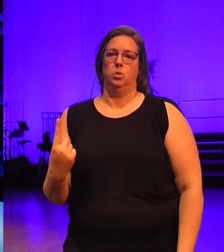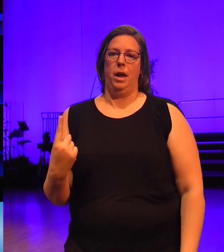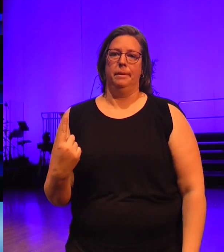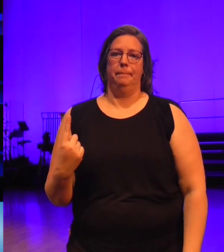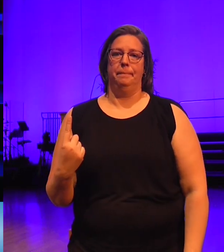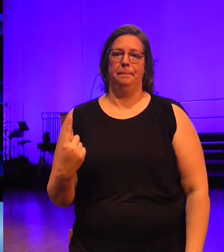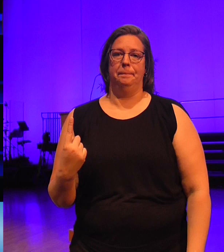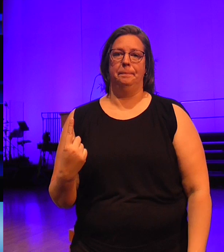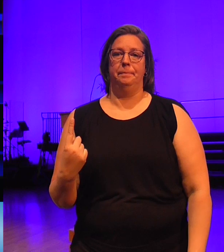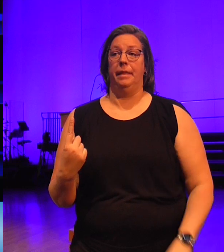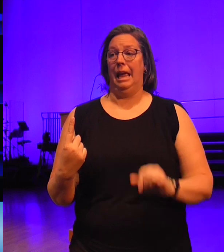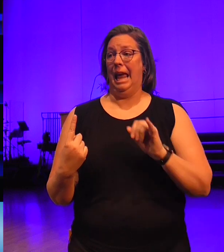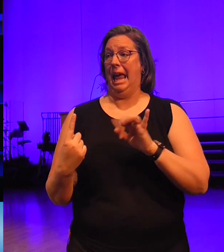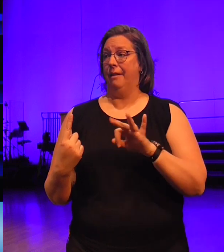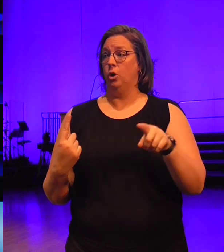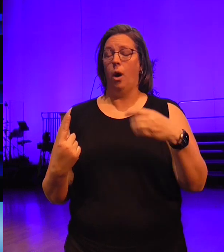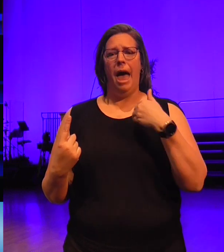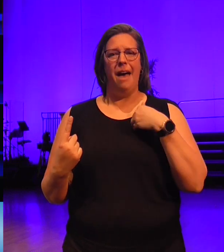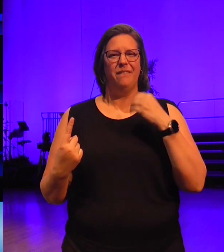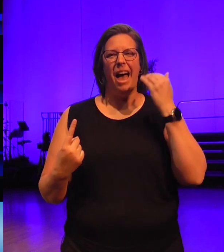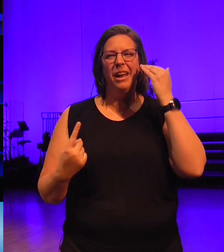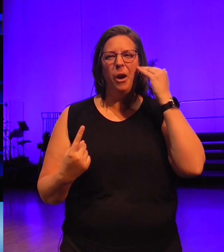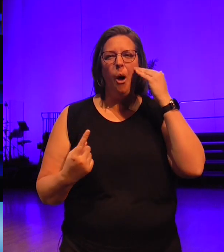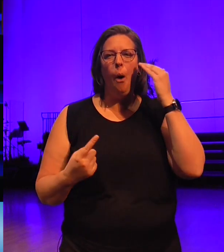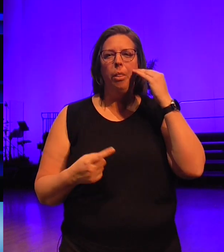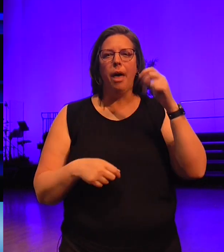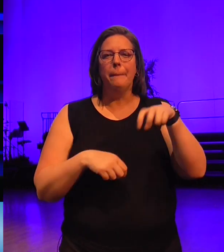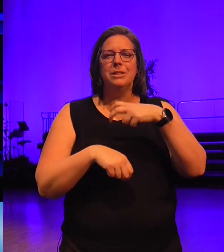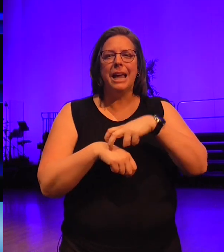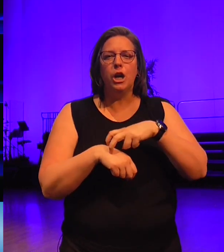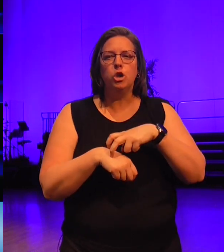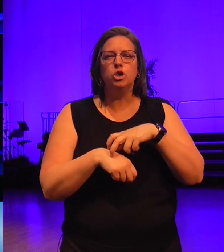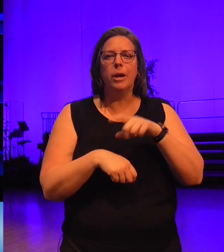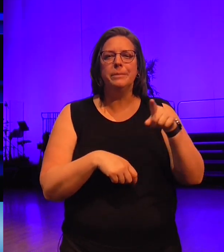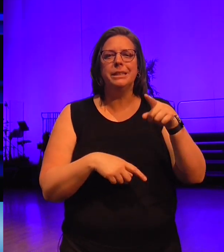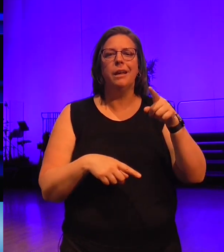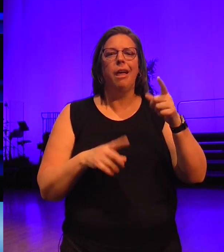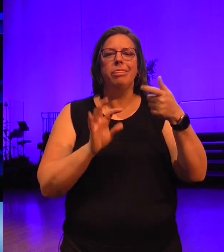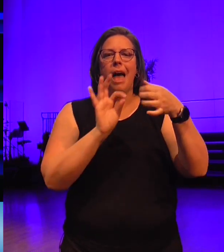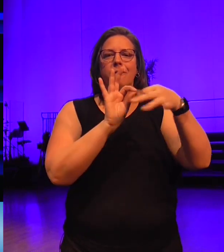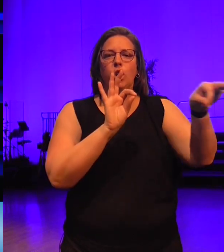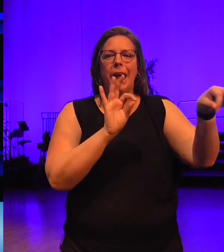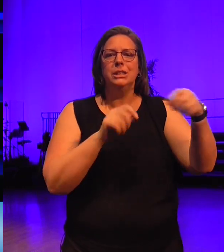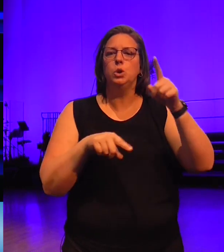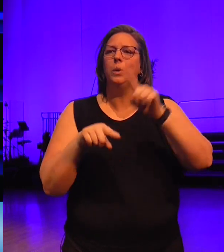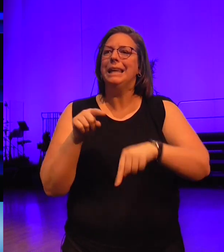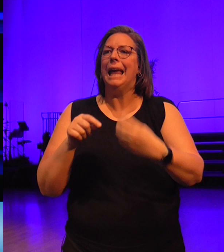right? I think Ruffles made it famous. They actually articulated you can't eat just one.